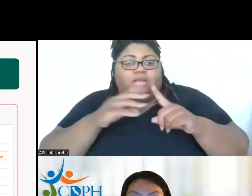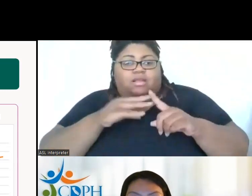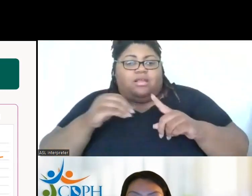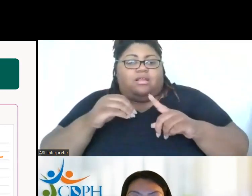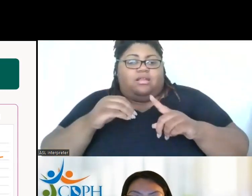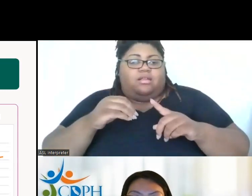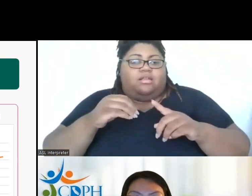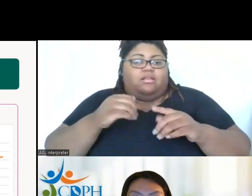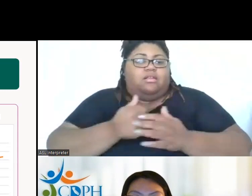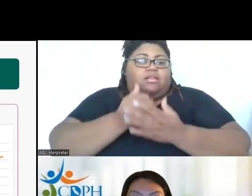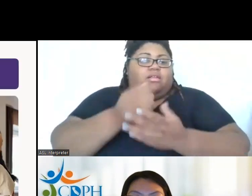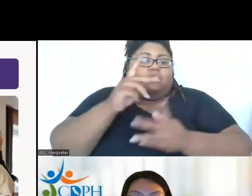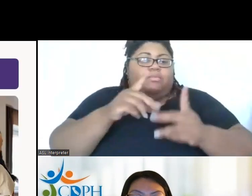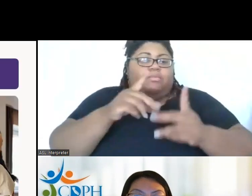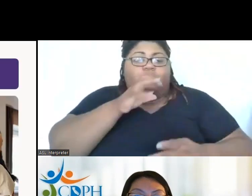age of 80.